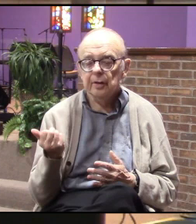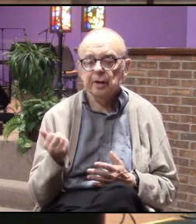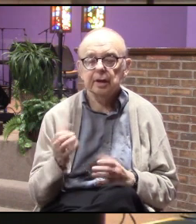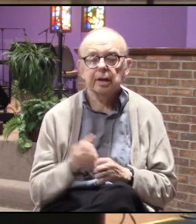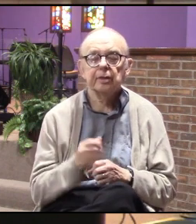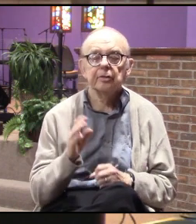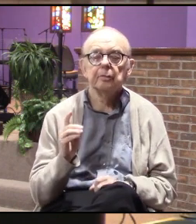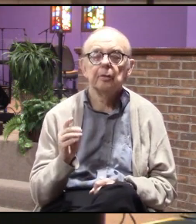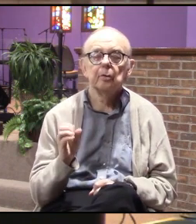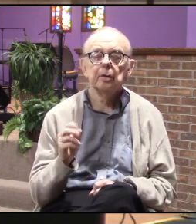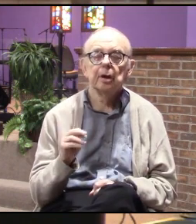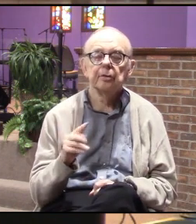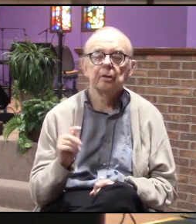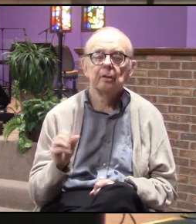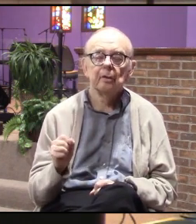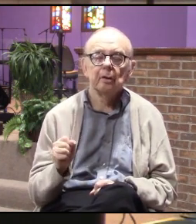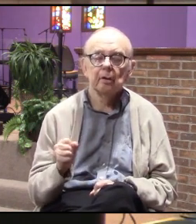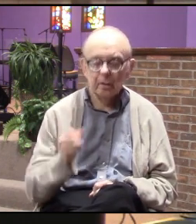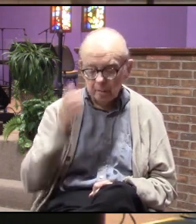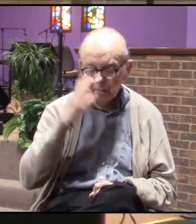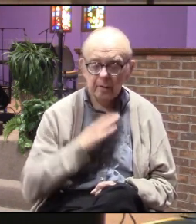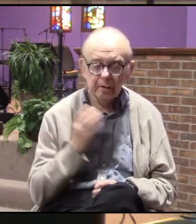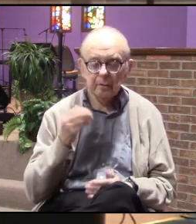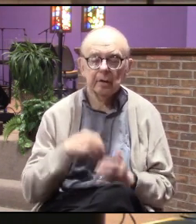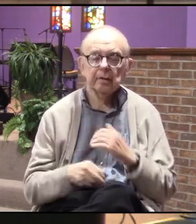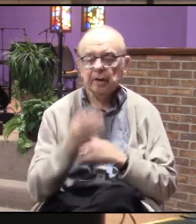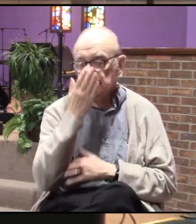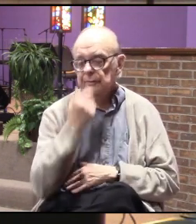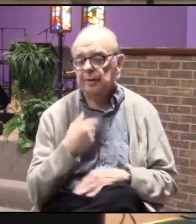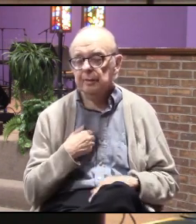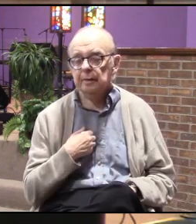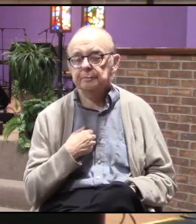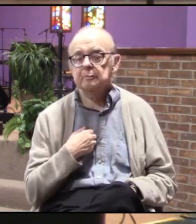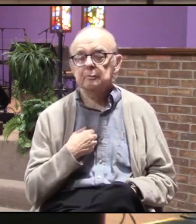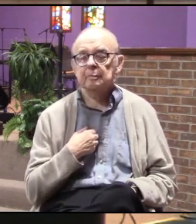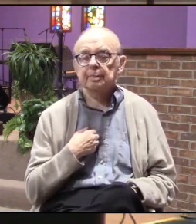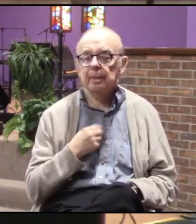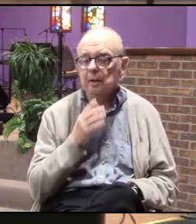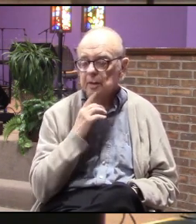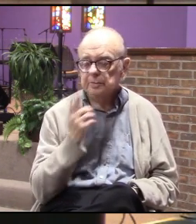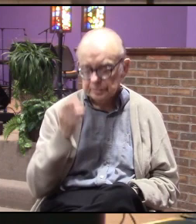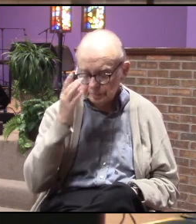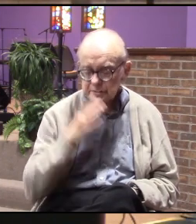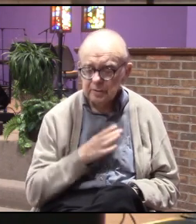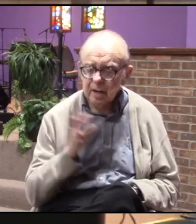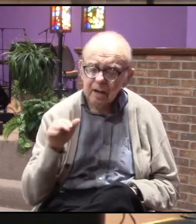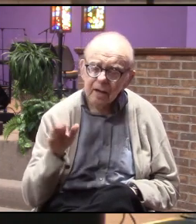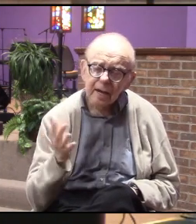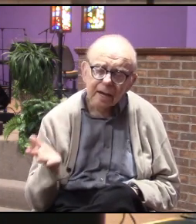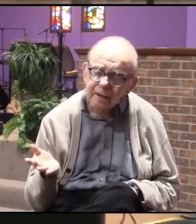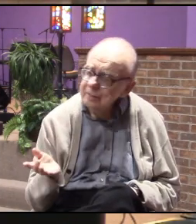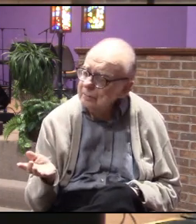and he was right in front of me, and they were talking to him and said, hey,